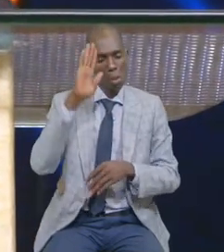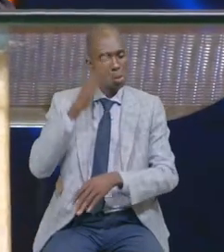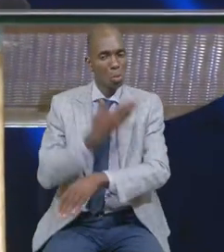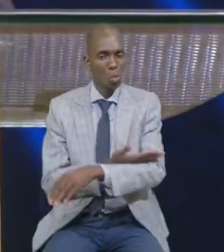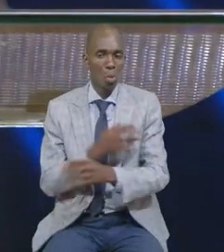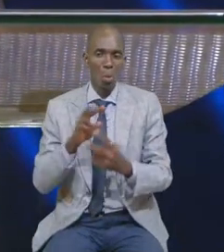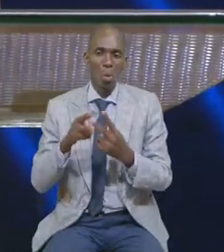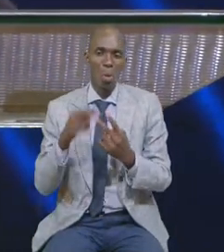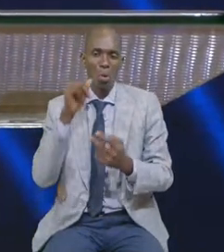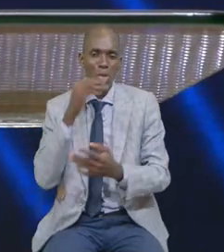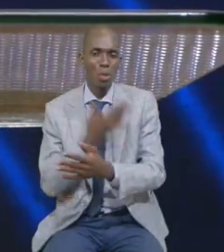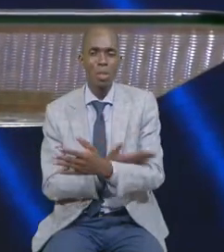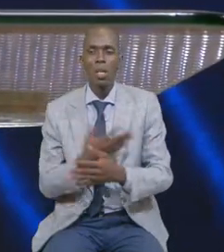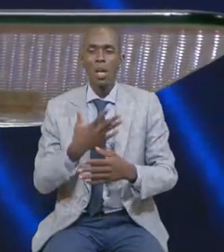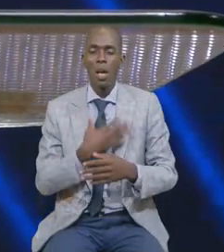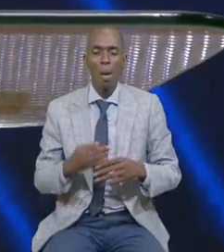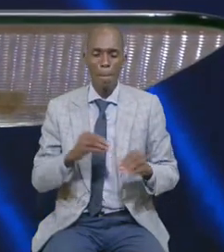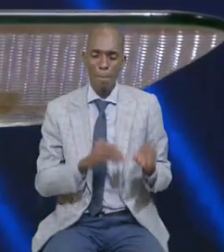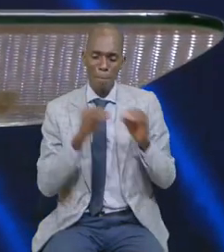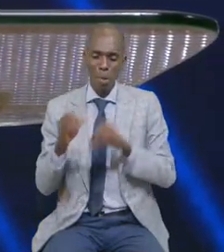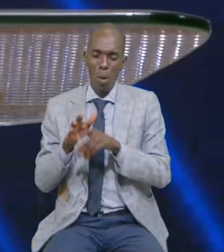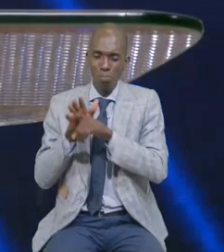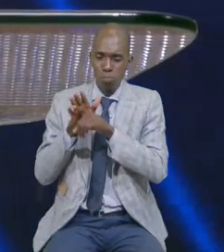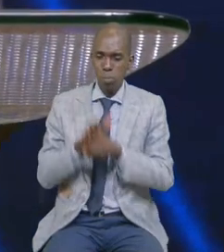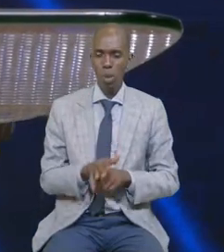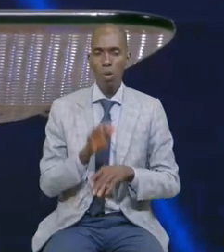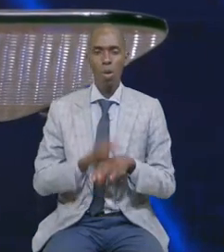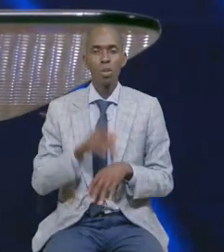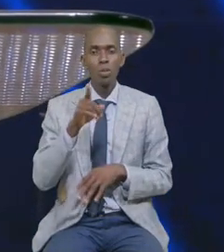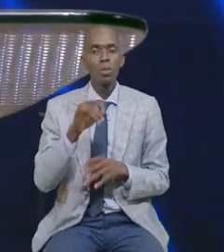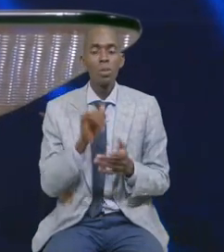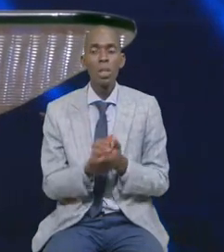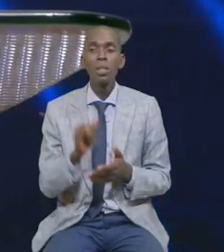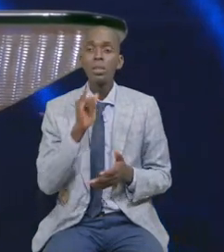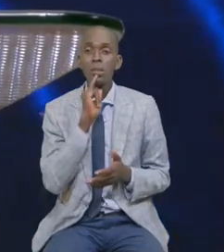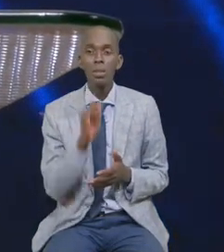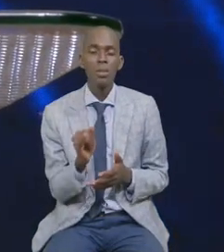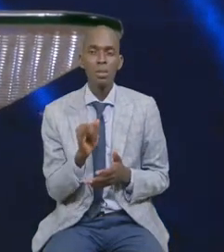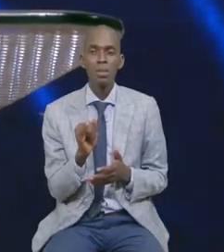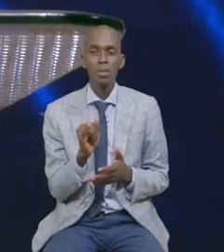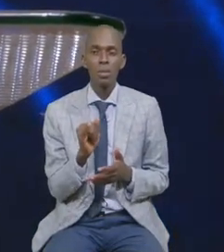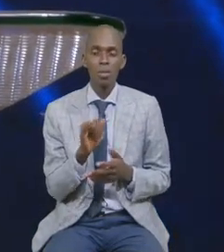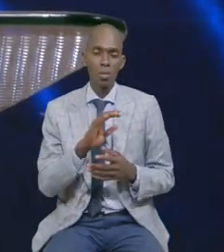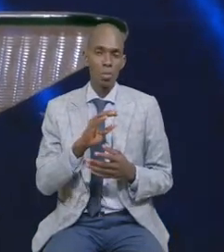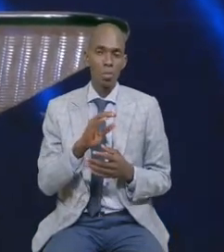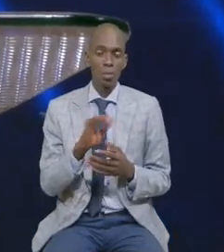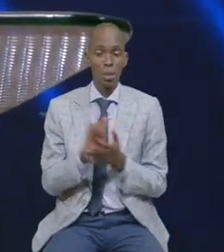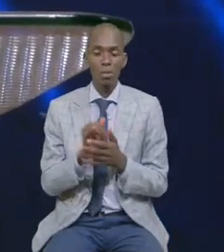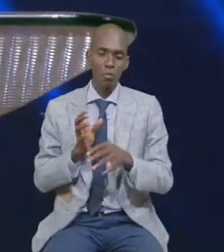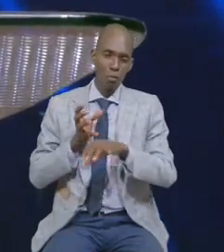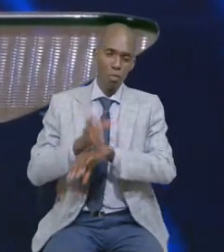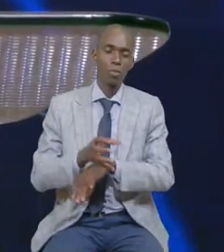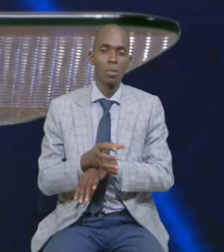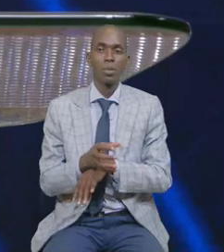and from everywhere they put the pressure on you, that's coercion. And when you face such coercion, if